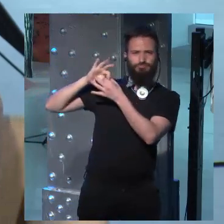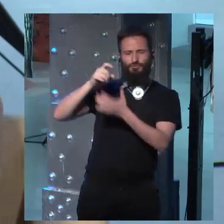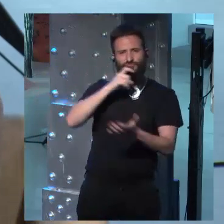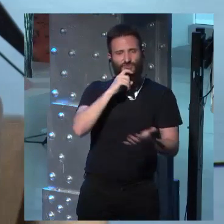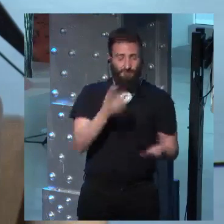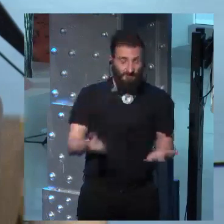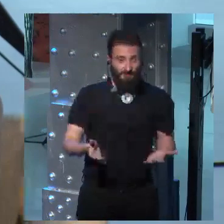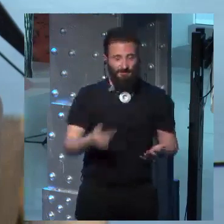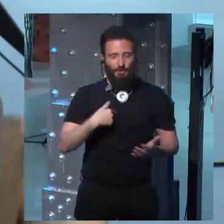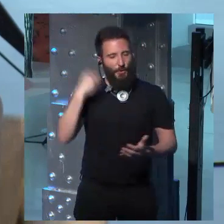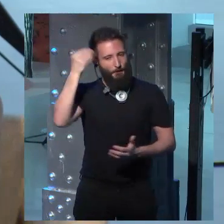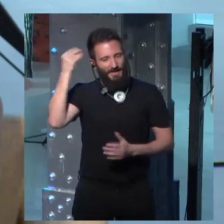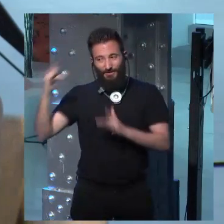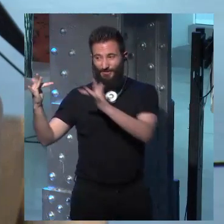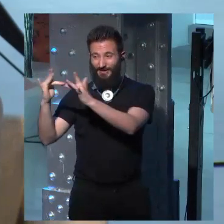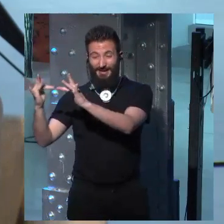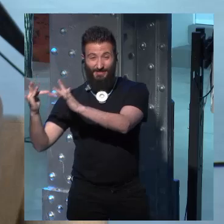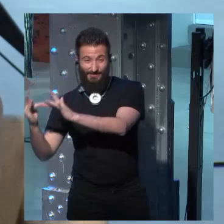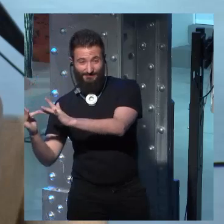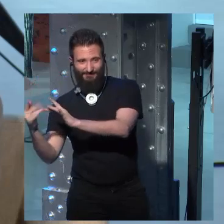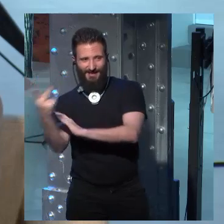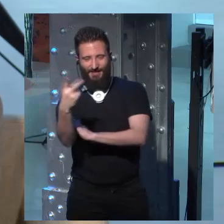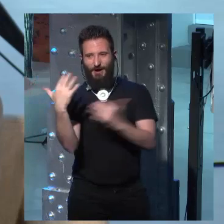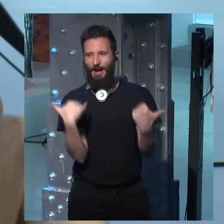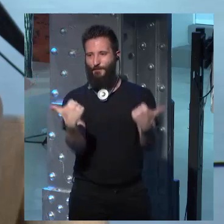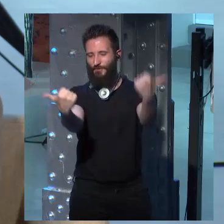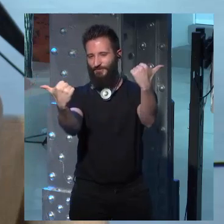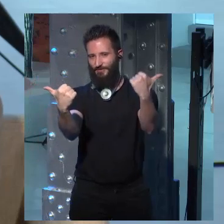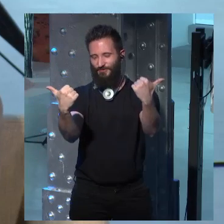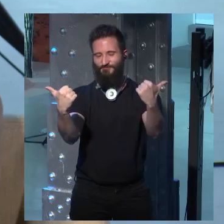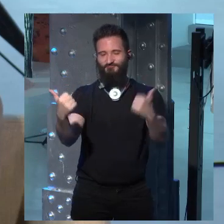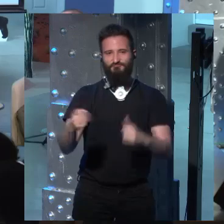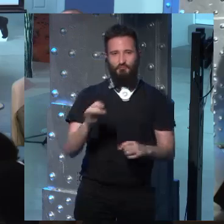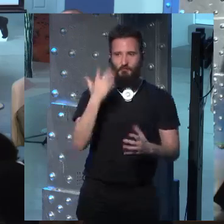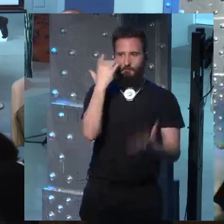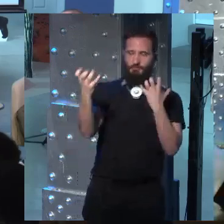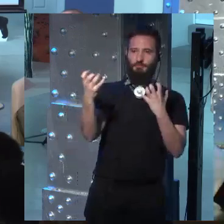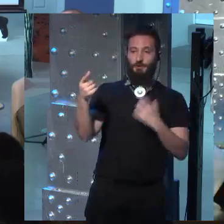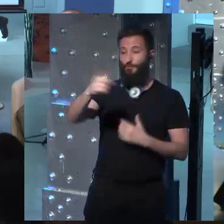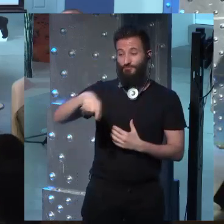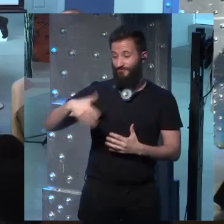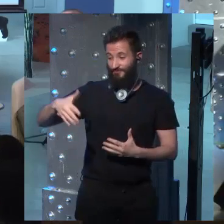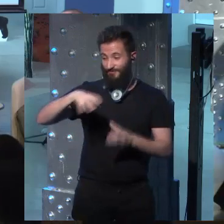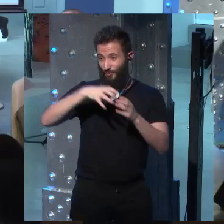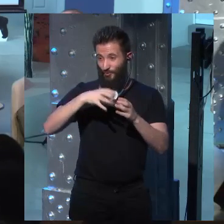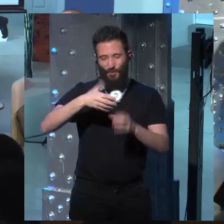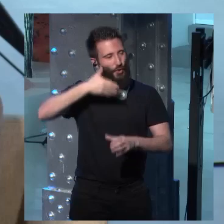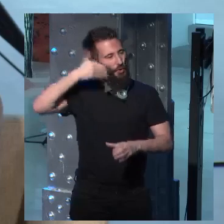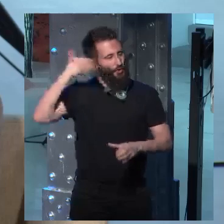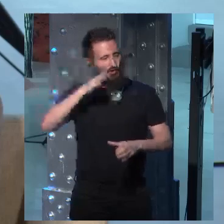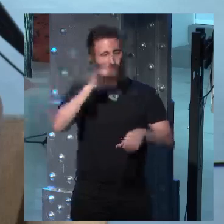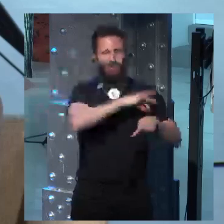relationship stands out to people, and I know that we're all very proud of the way it's written and directed and sort of the absence of things in it,